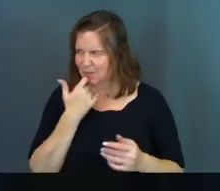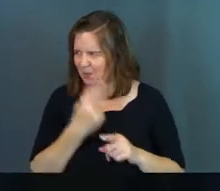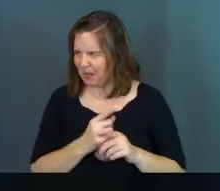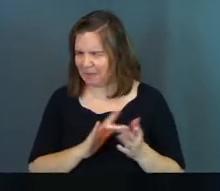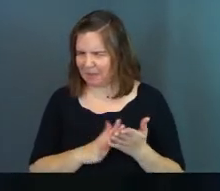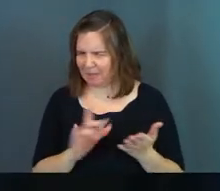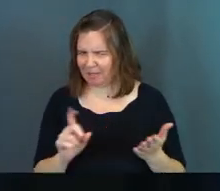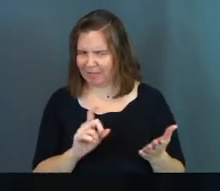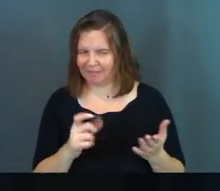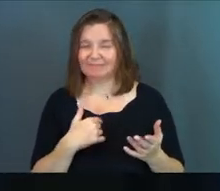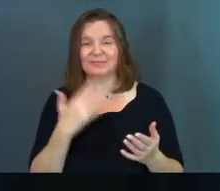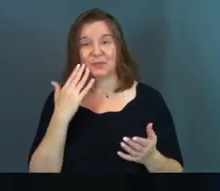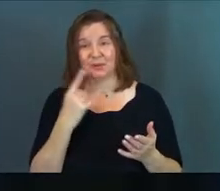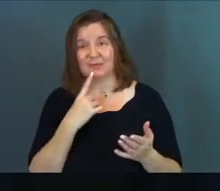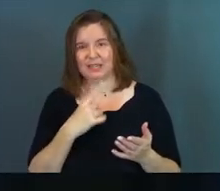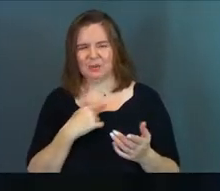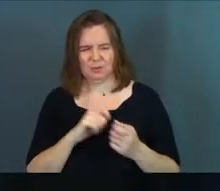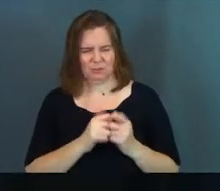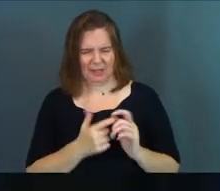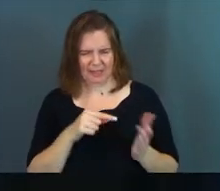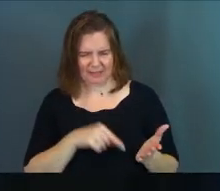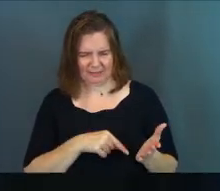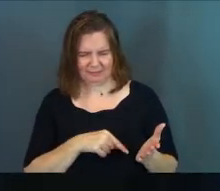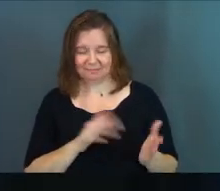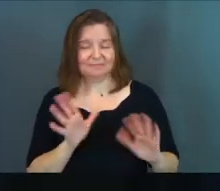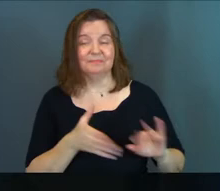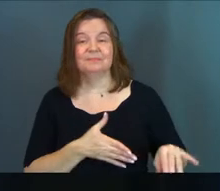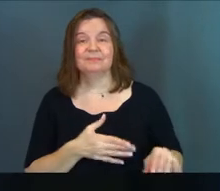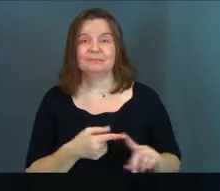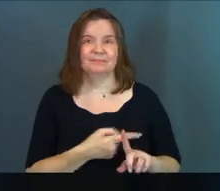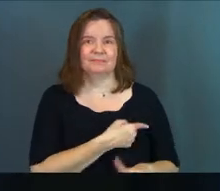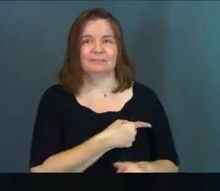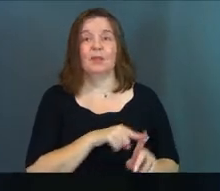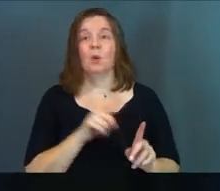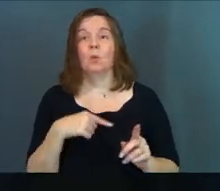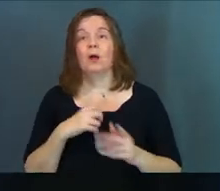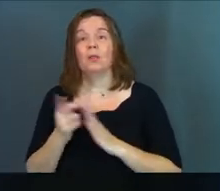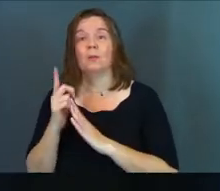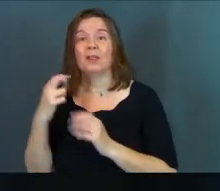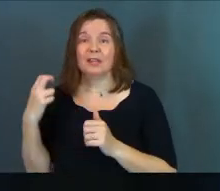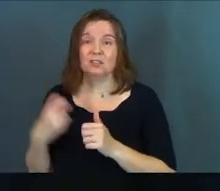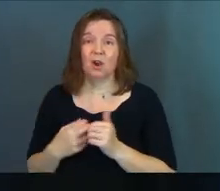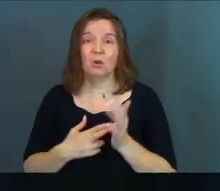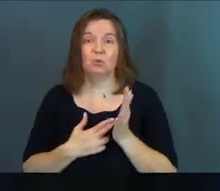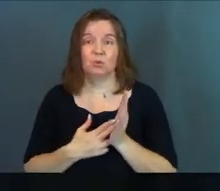Bible? You know what I'm saying? It's like, what translation? That's one of those moments. That's hard truth. Come on,